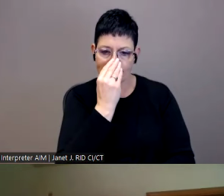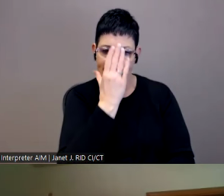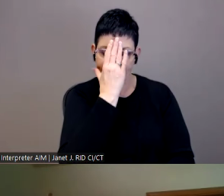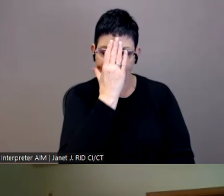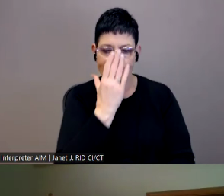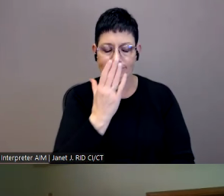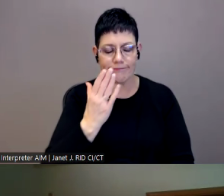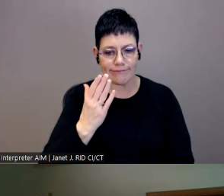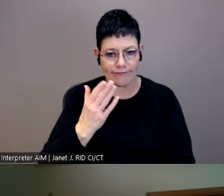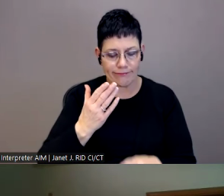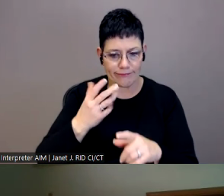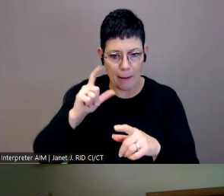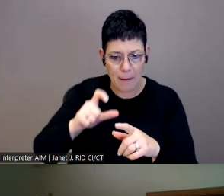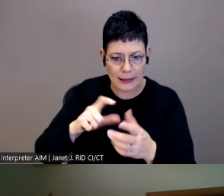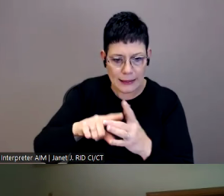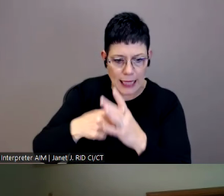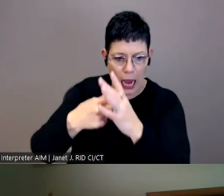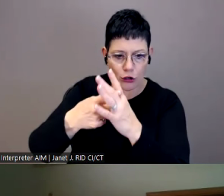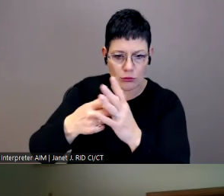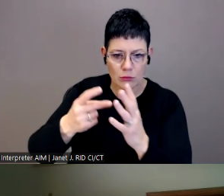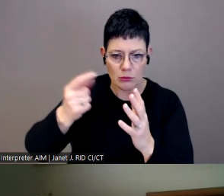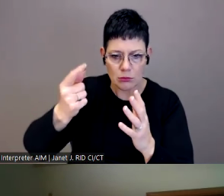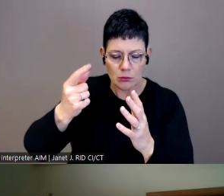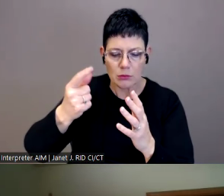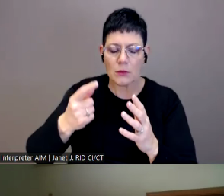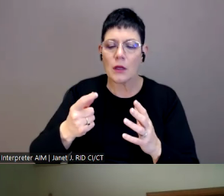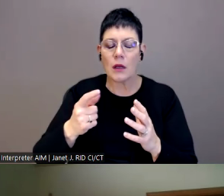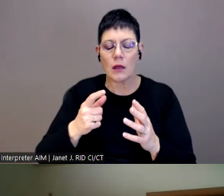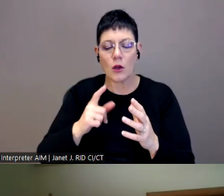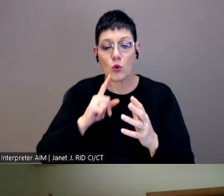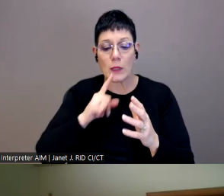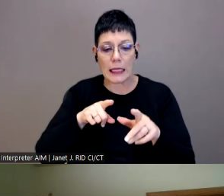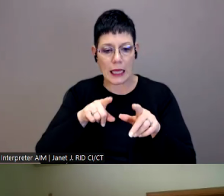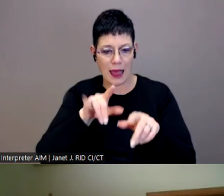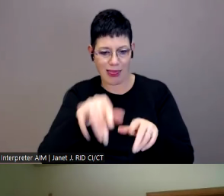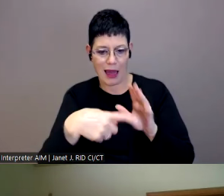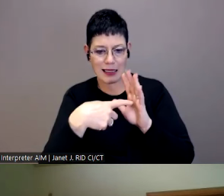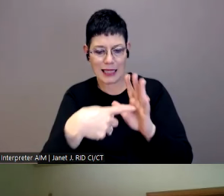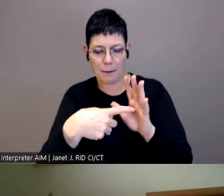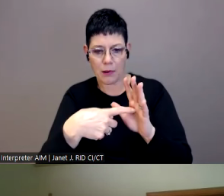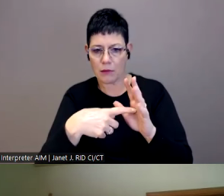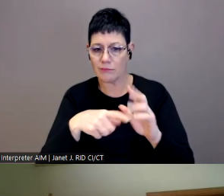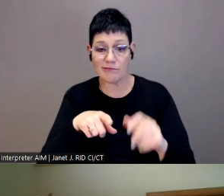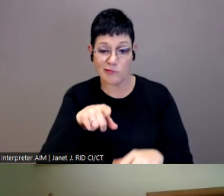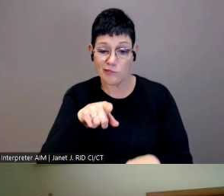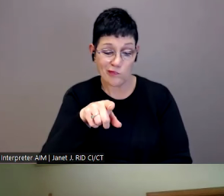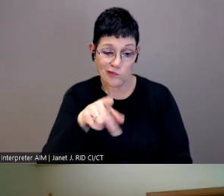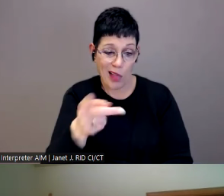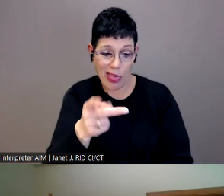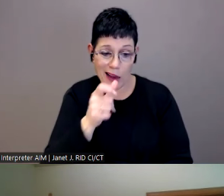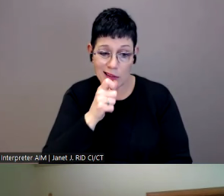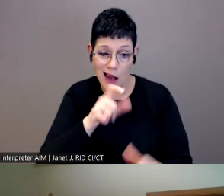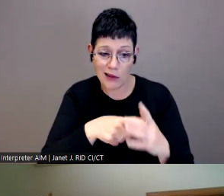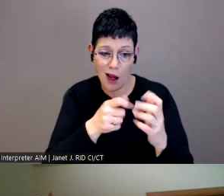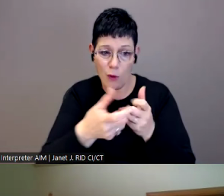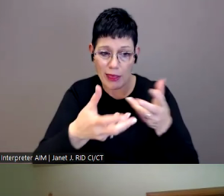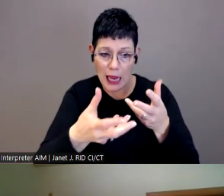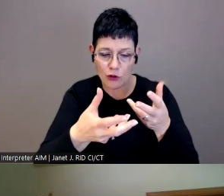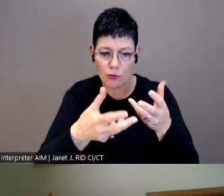to do engagement. But I think I want folks to take away that in that example, they didn't start with engagement, but then they stopped, like Erin